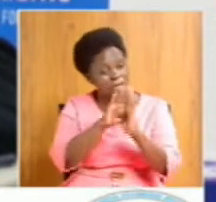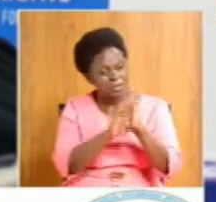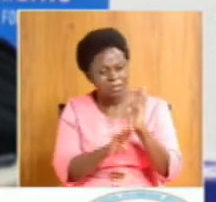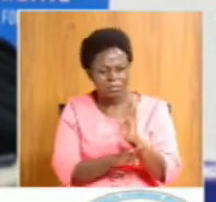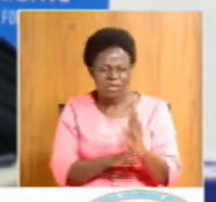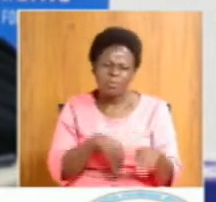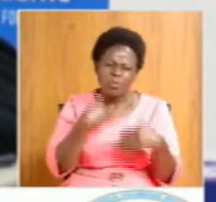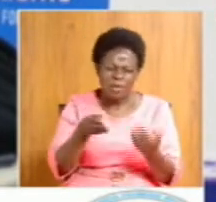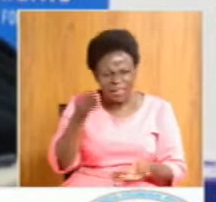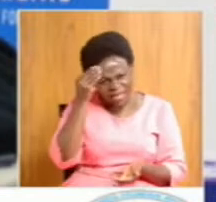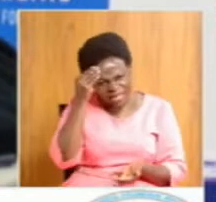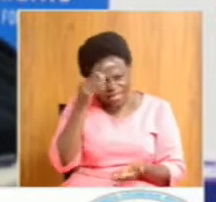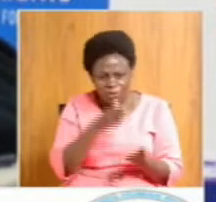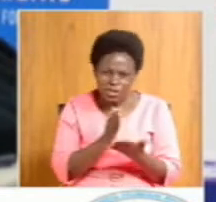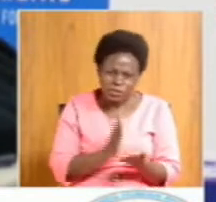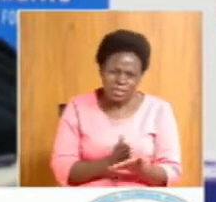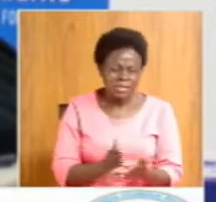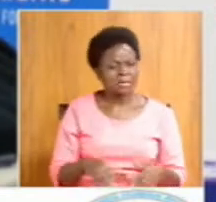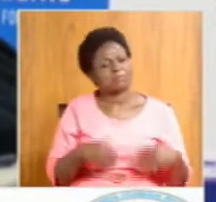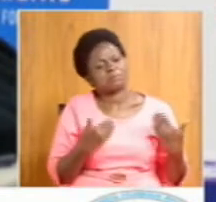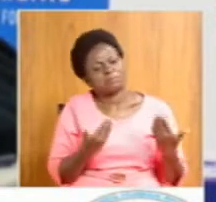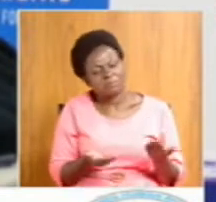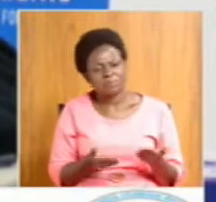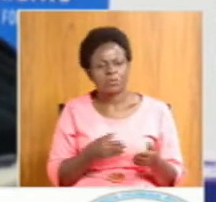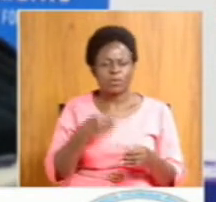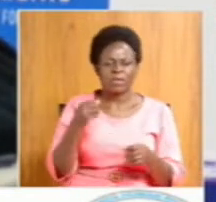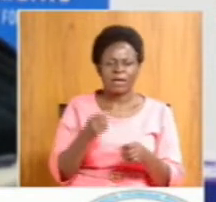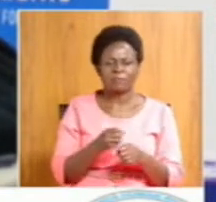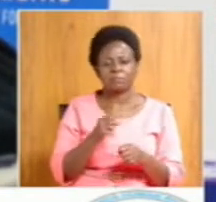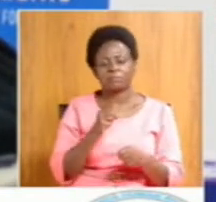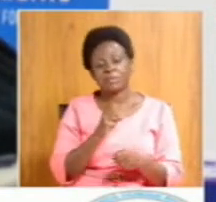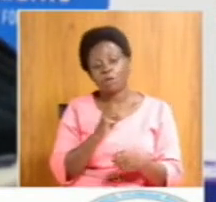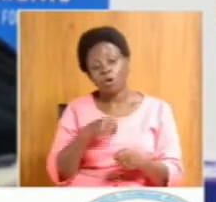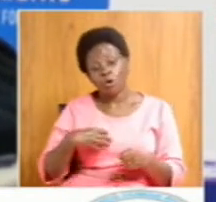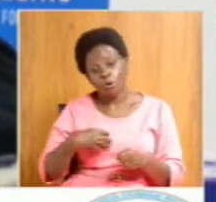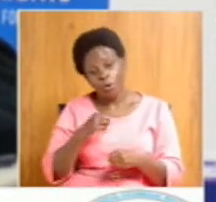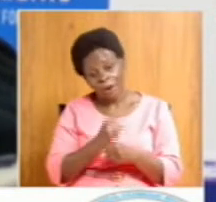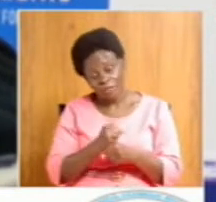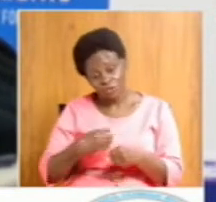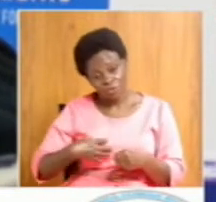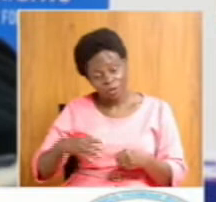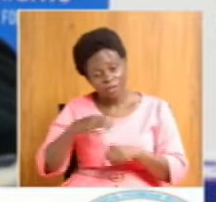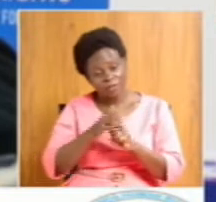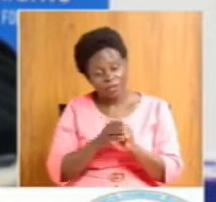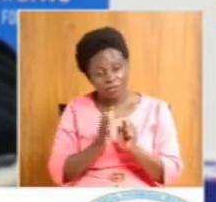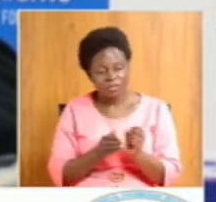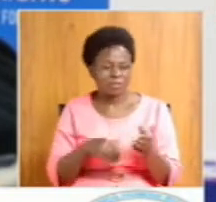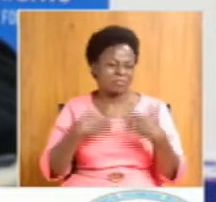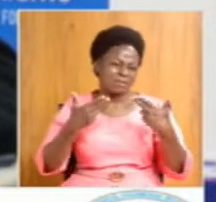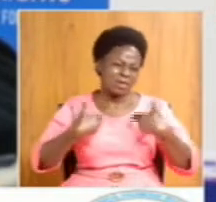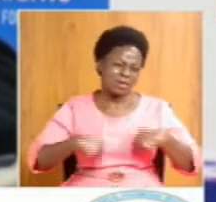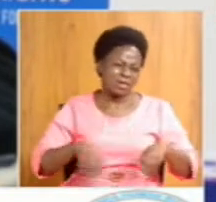whether in the education sector, whether it is operational wealth creation, is it in the health services?